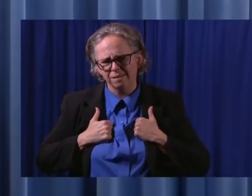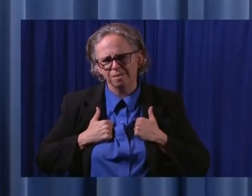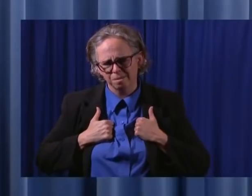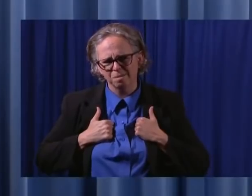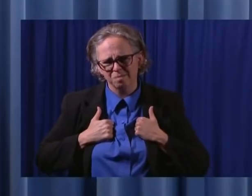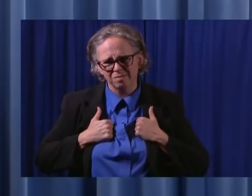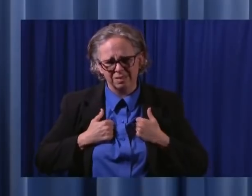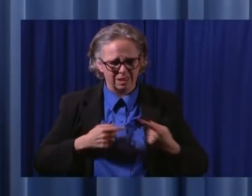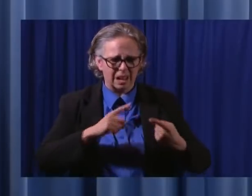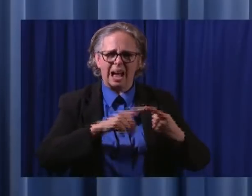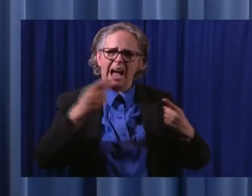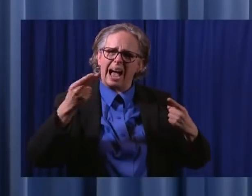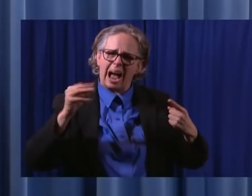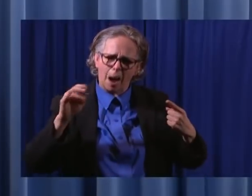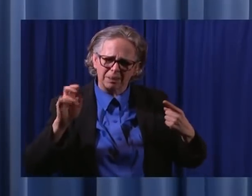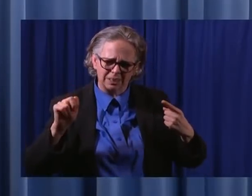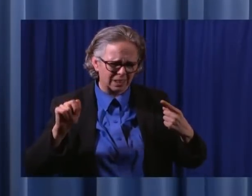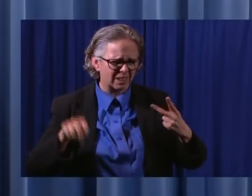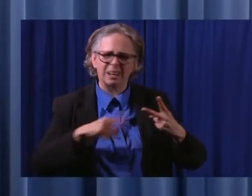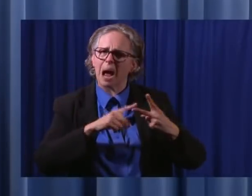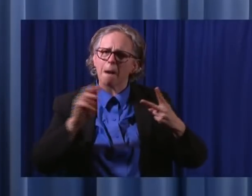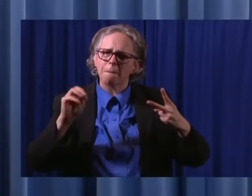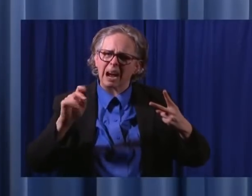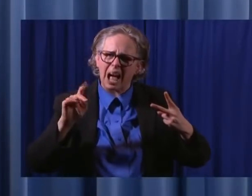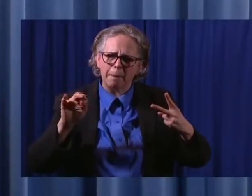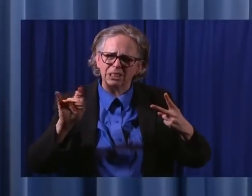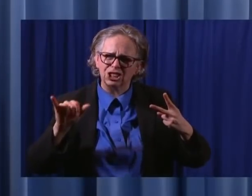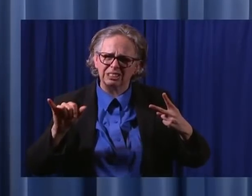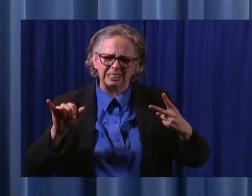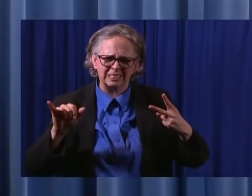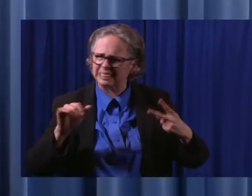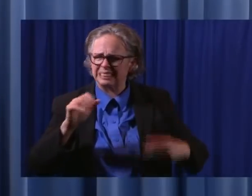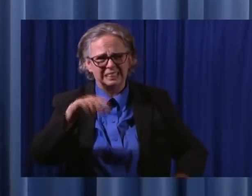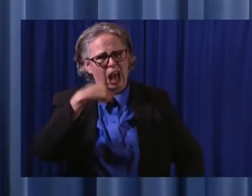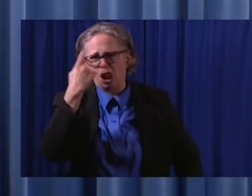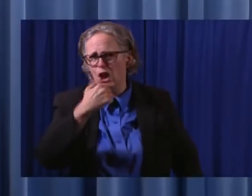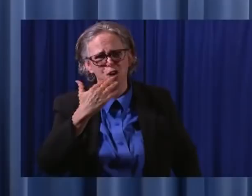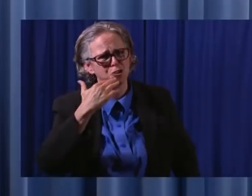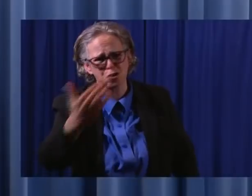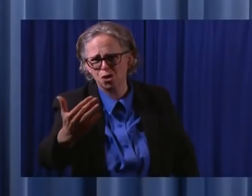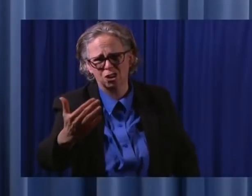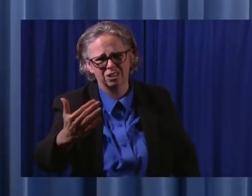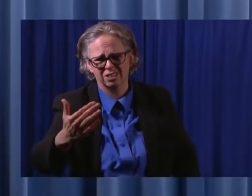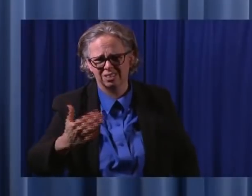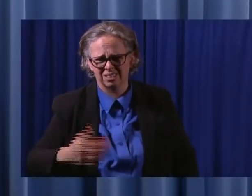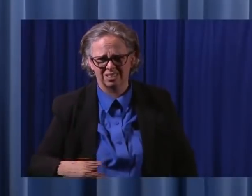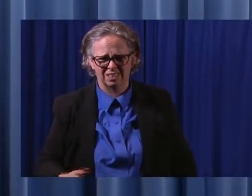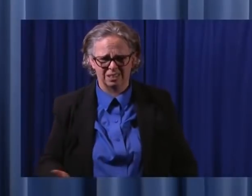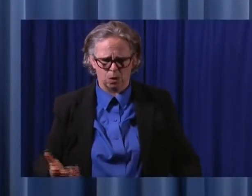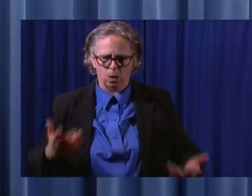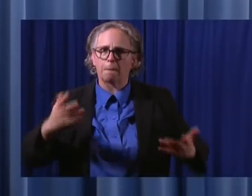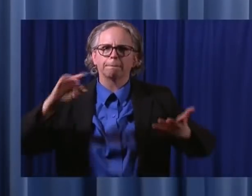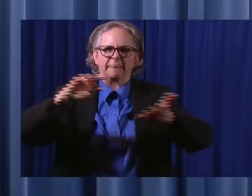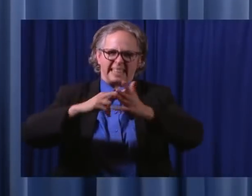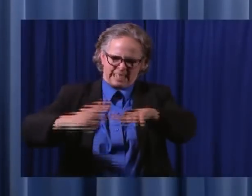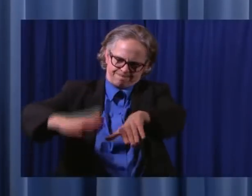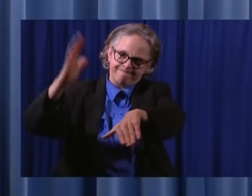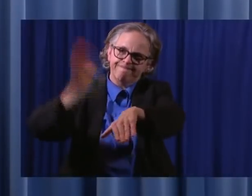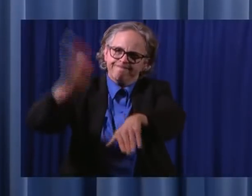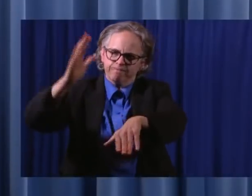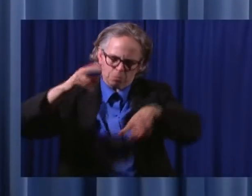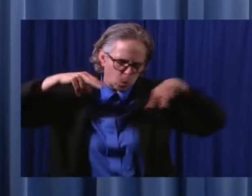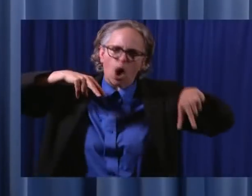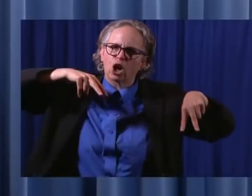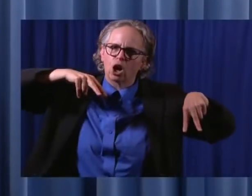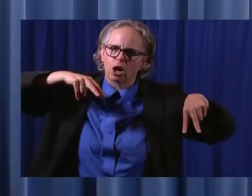County is not good. We got an alert on, basically, and we'll talk some more about those